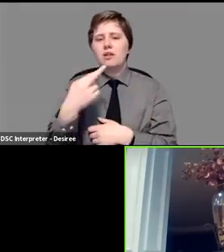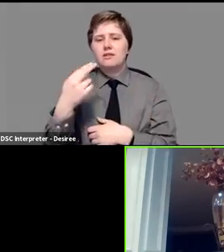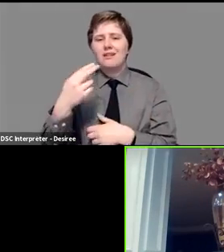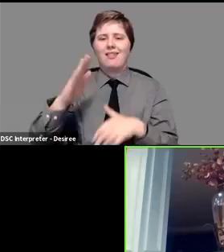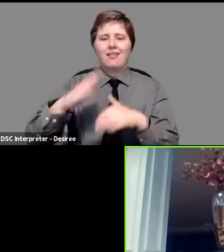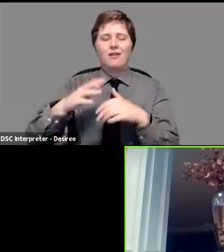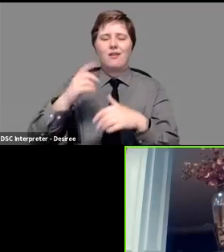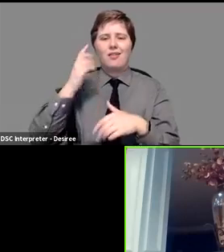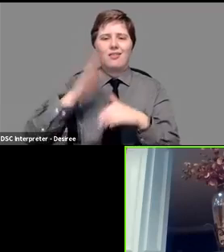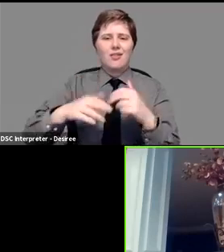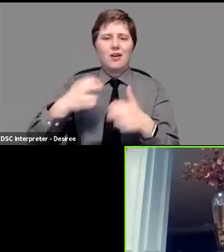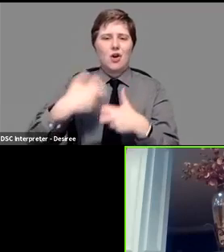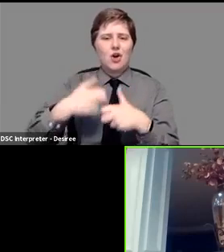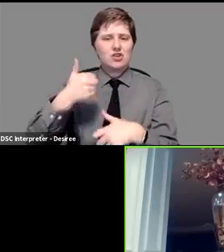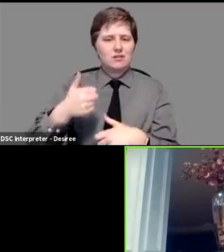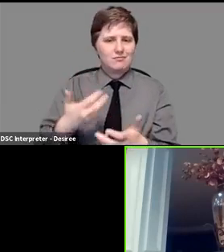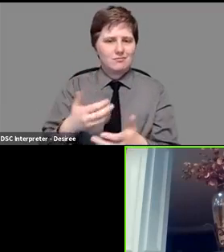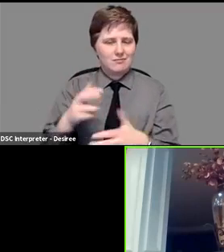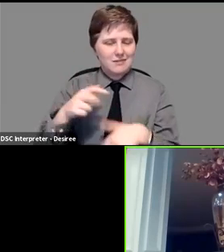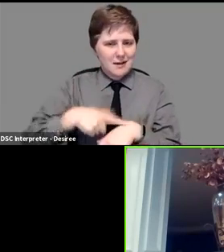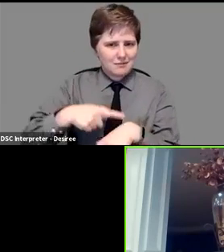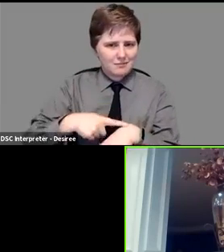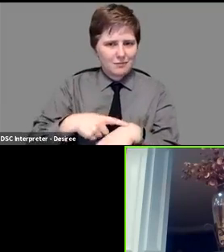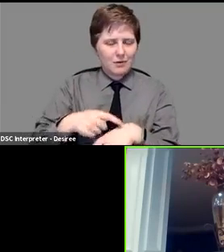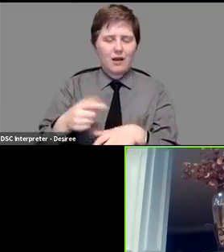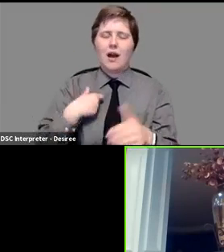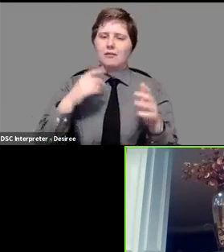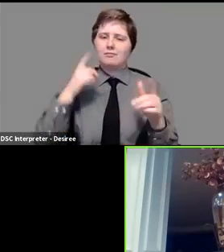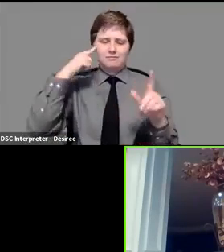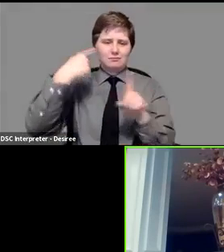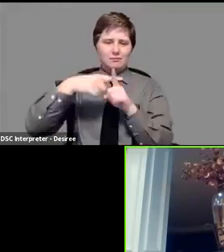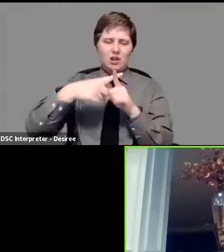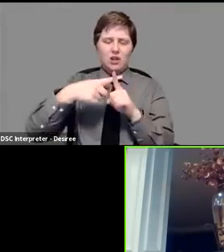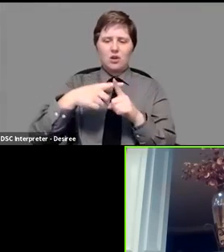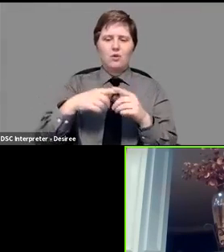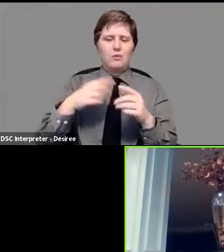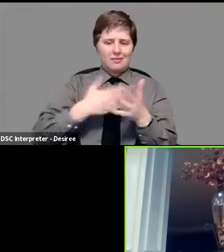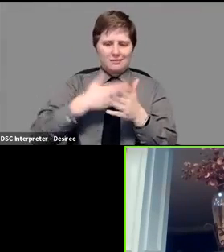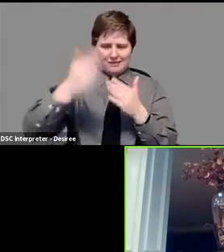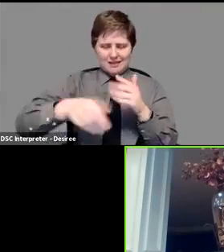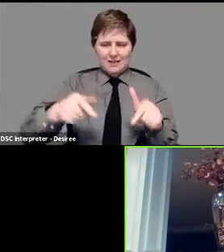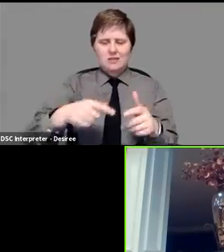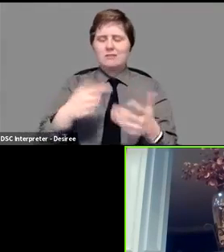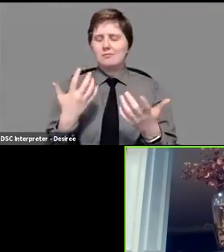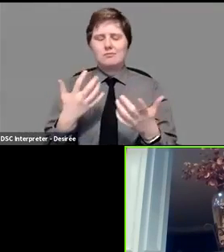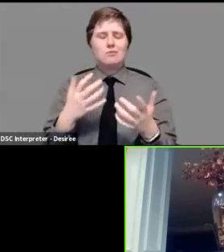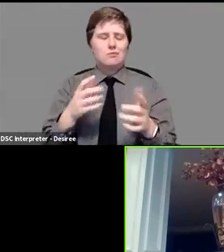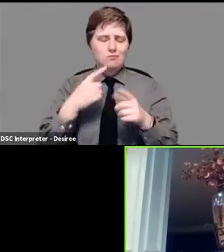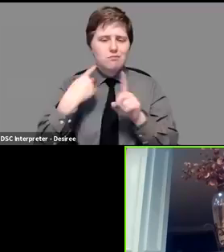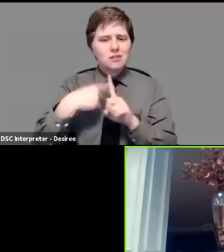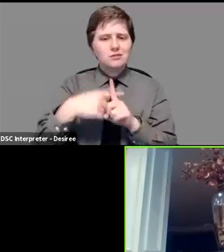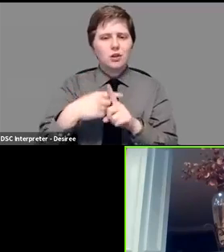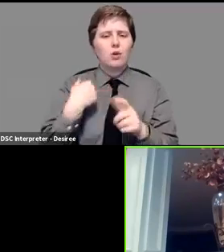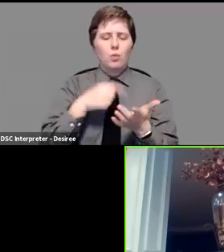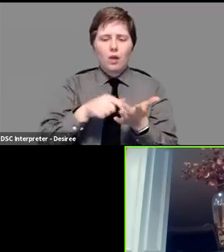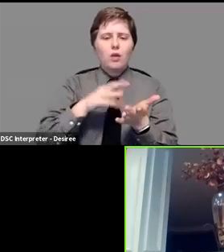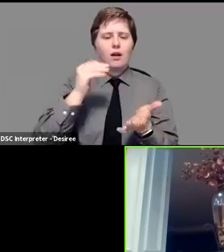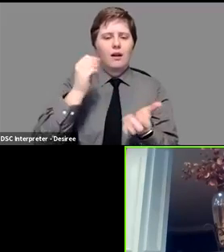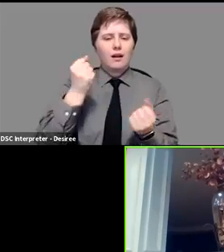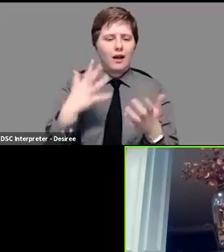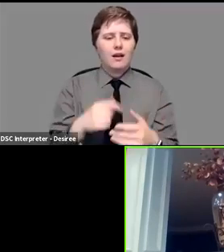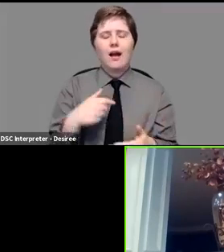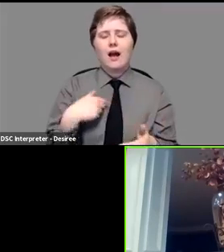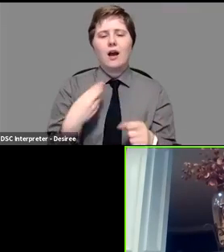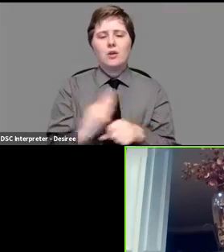very optimistic on that. We're going to come out stronger from this. I think there's been a lot of learnings from here. I like to use this term